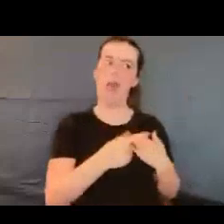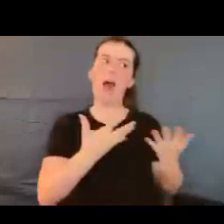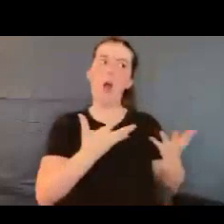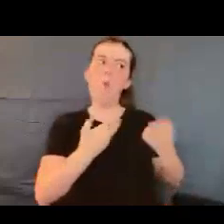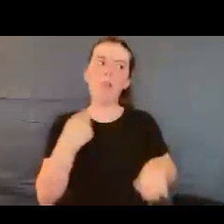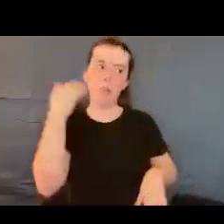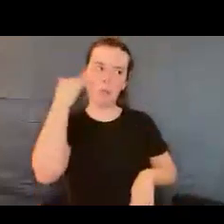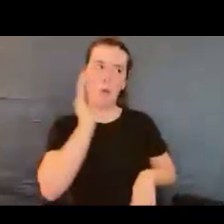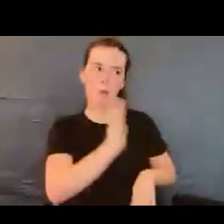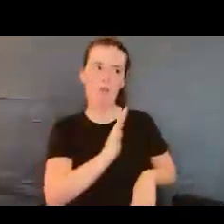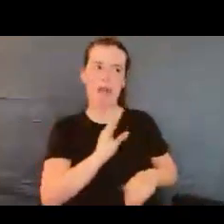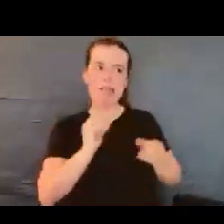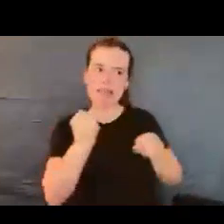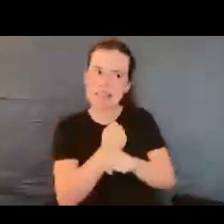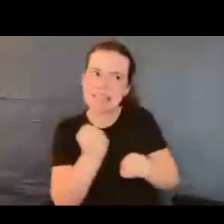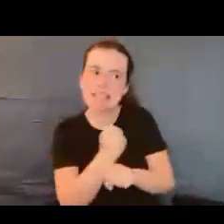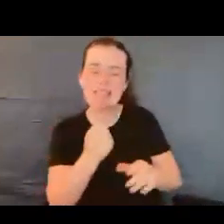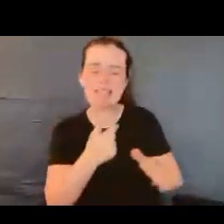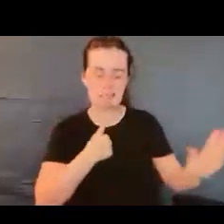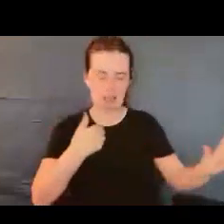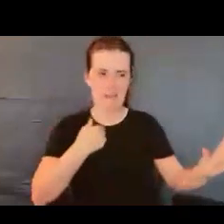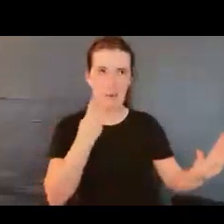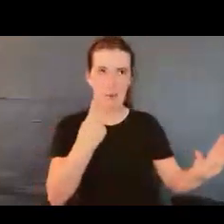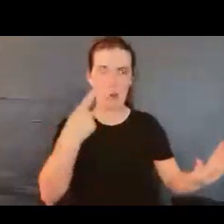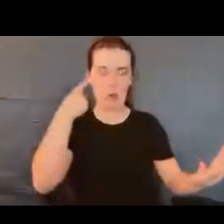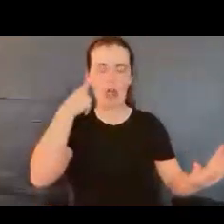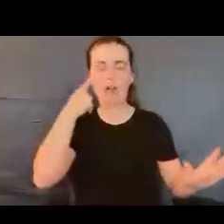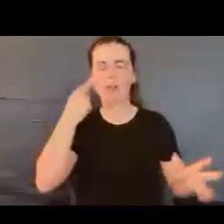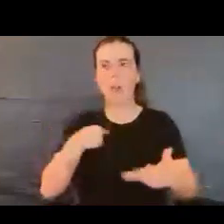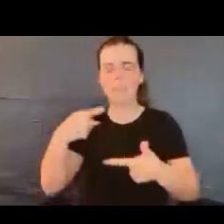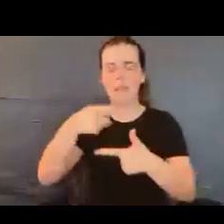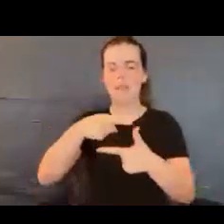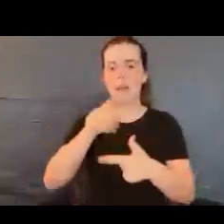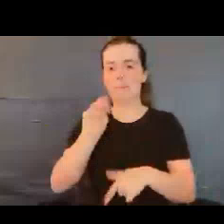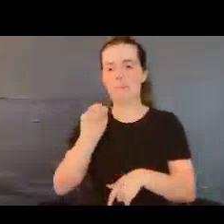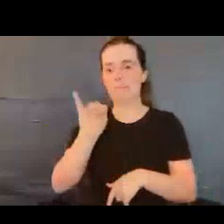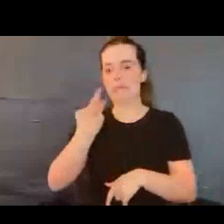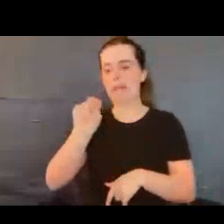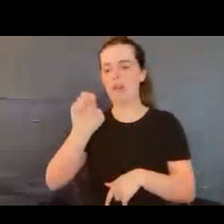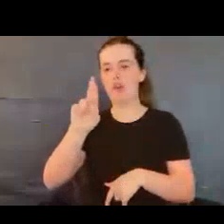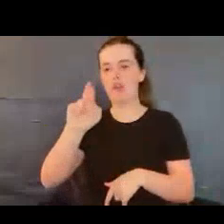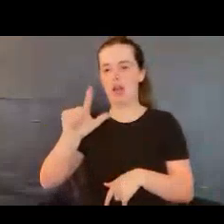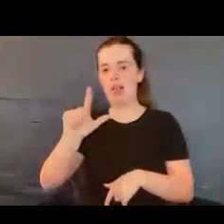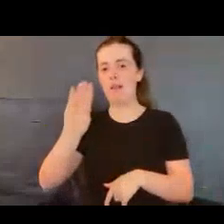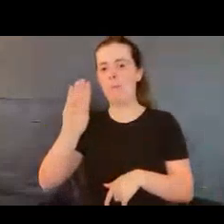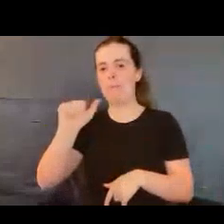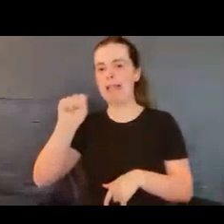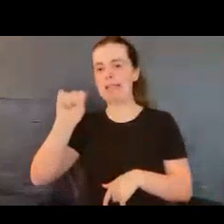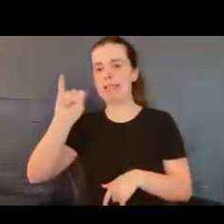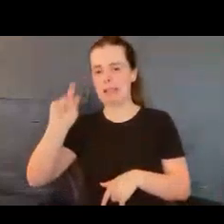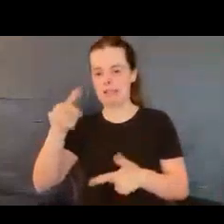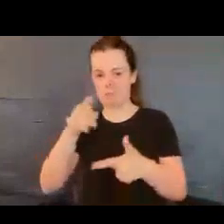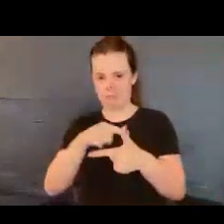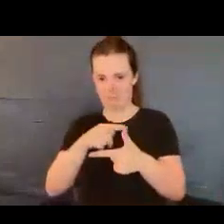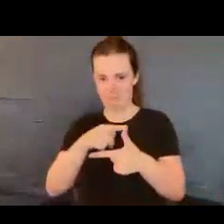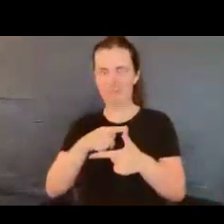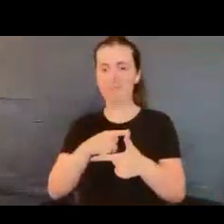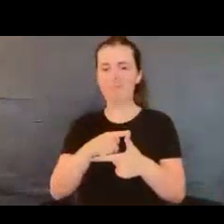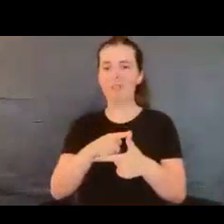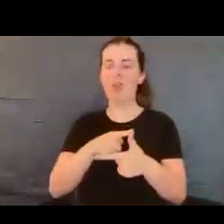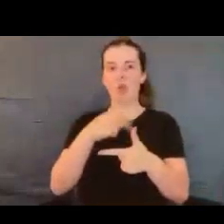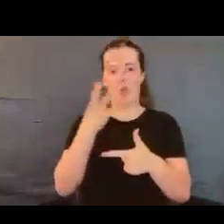data says. I have two thoughts on it. I would say mineral basin. Mineral basin's quite common for one, I would say two